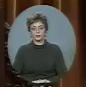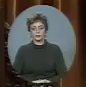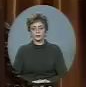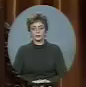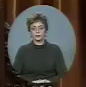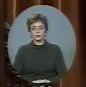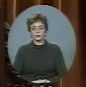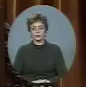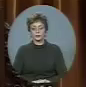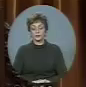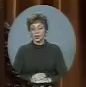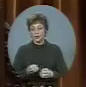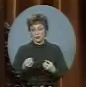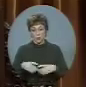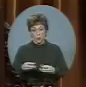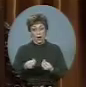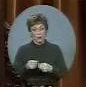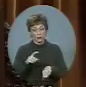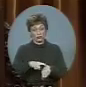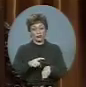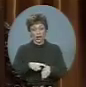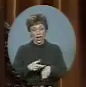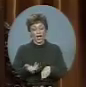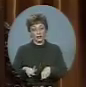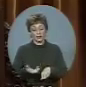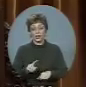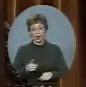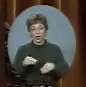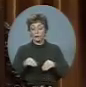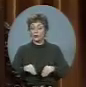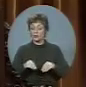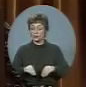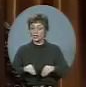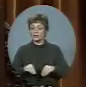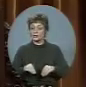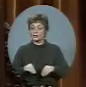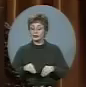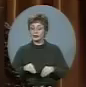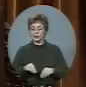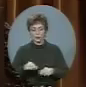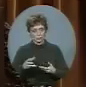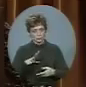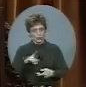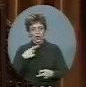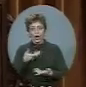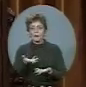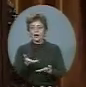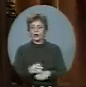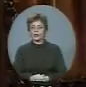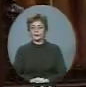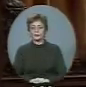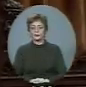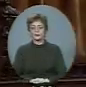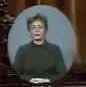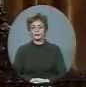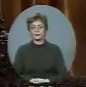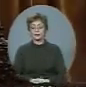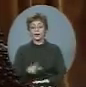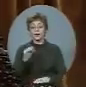wasting a lot of time. The Right Honourable Prime Minister has the floor. Order. Mr. Speaker.